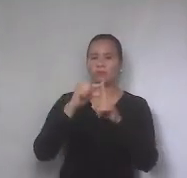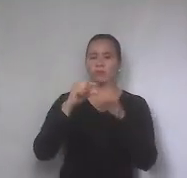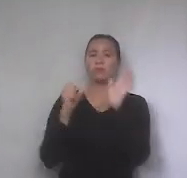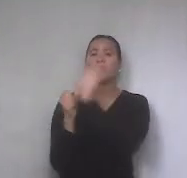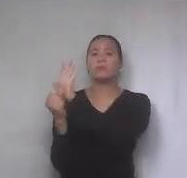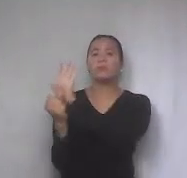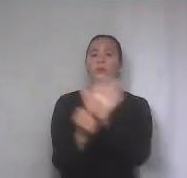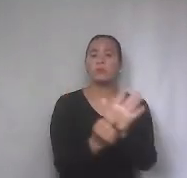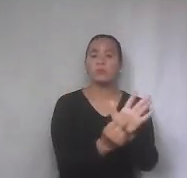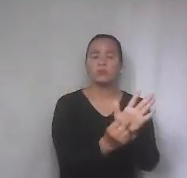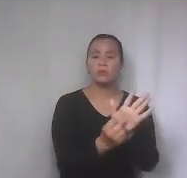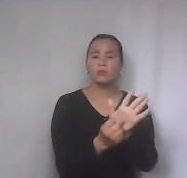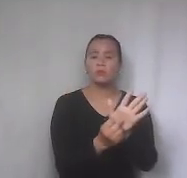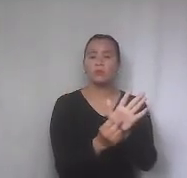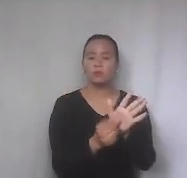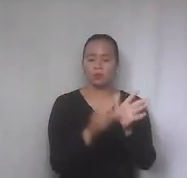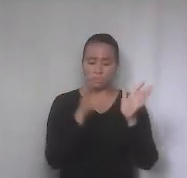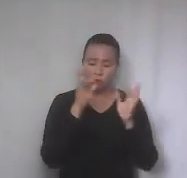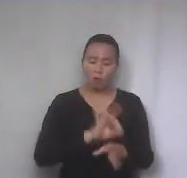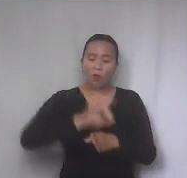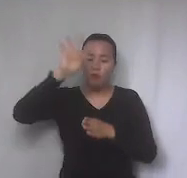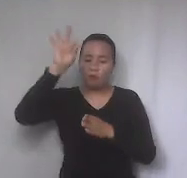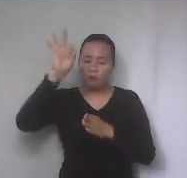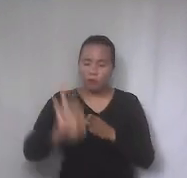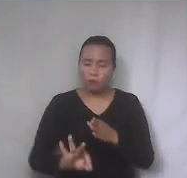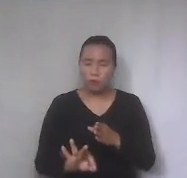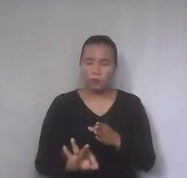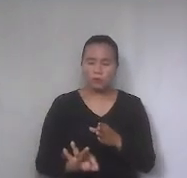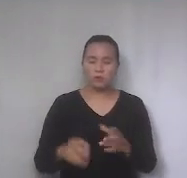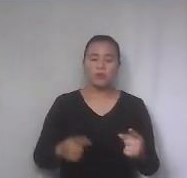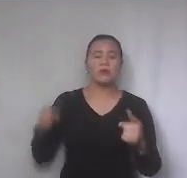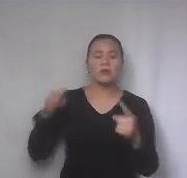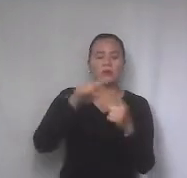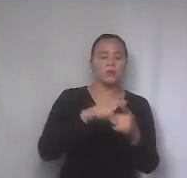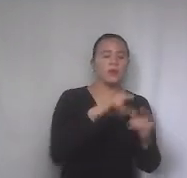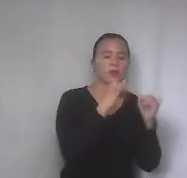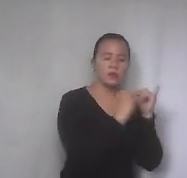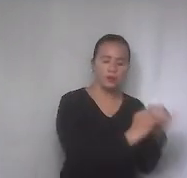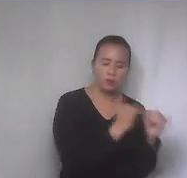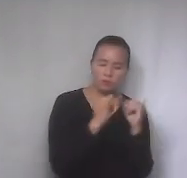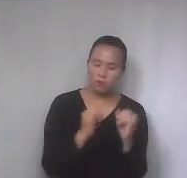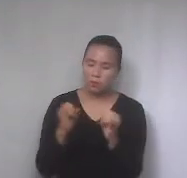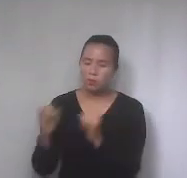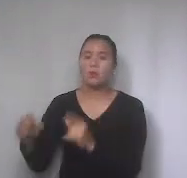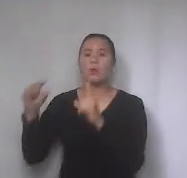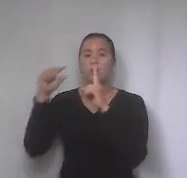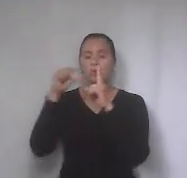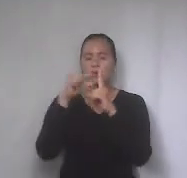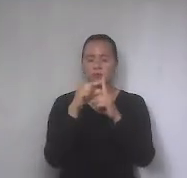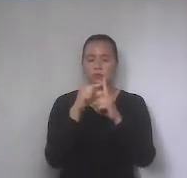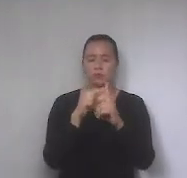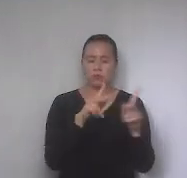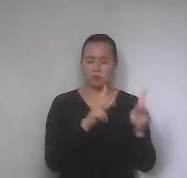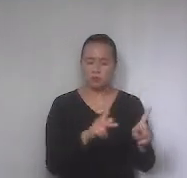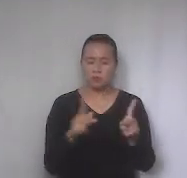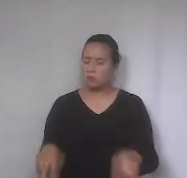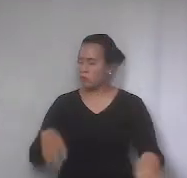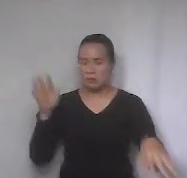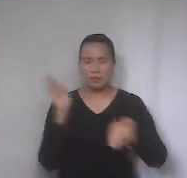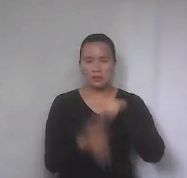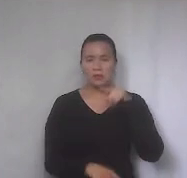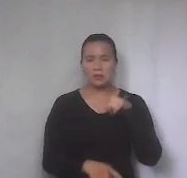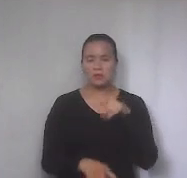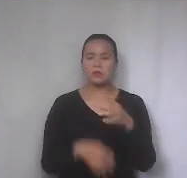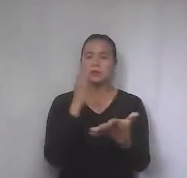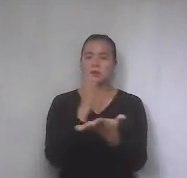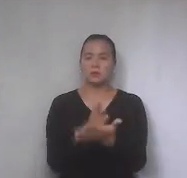whole utterance into individual words. But the process doesn't stop there. We move on to an